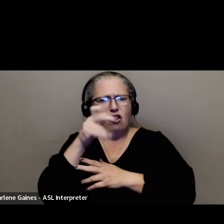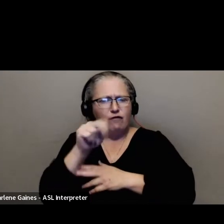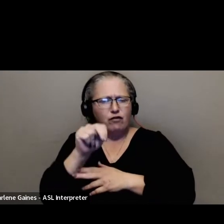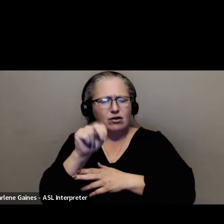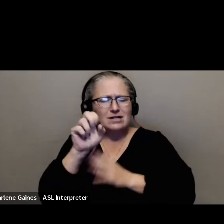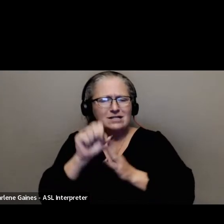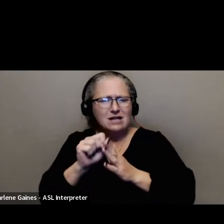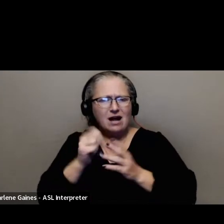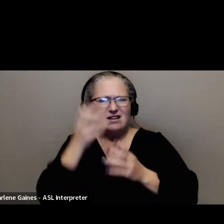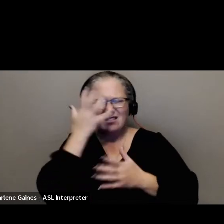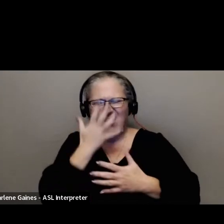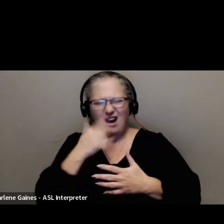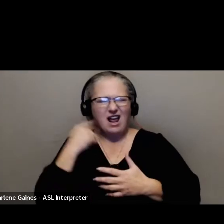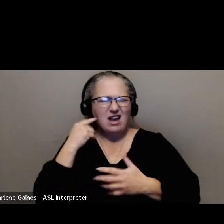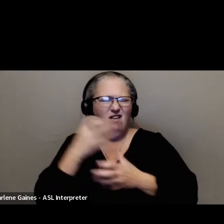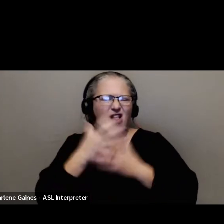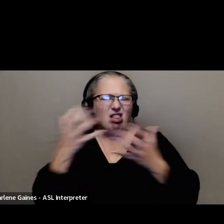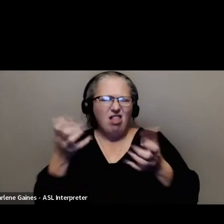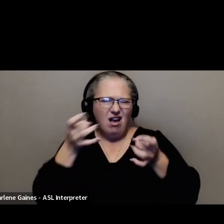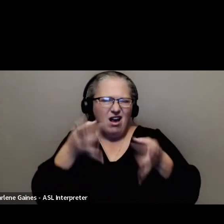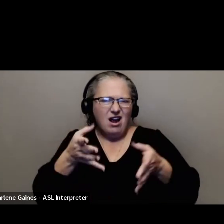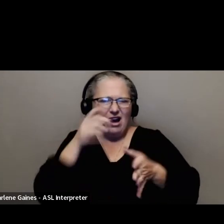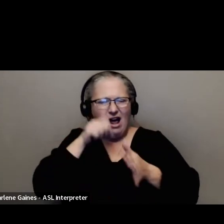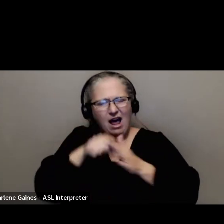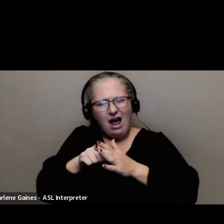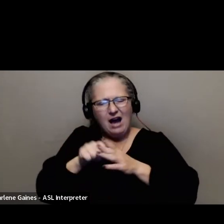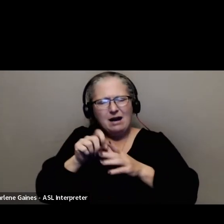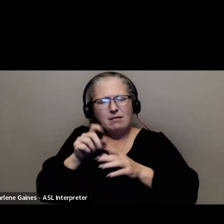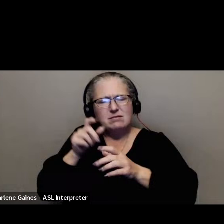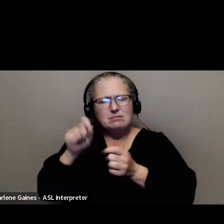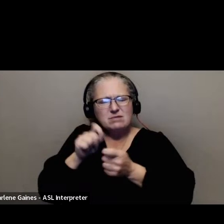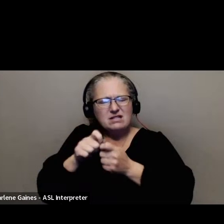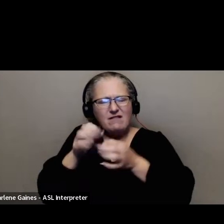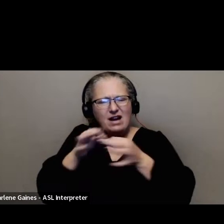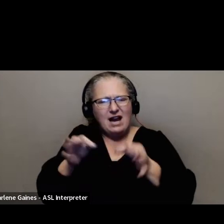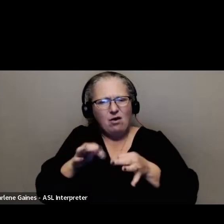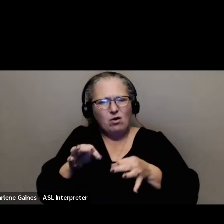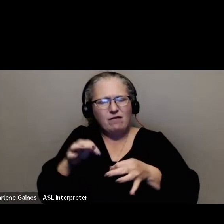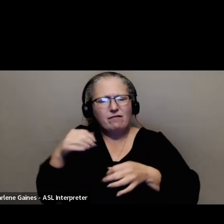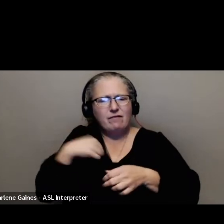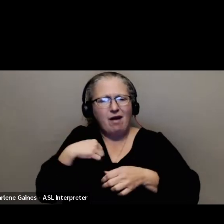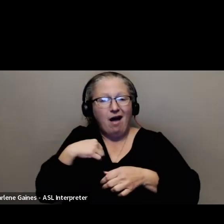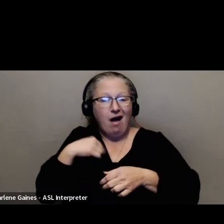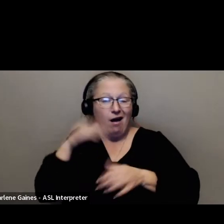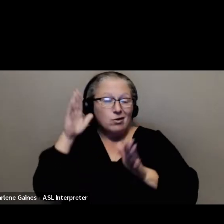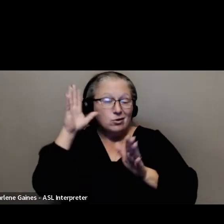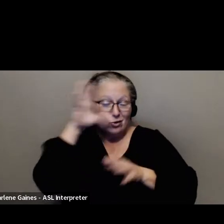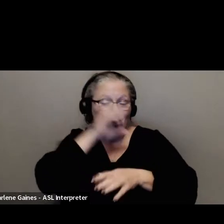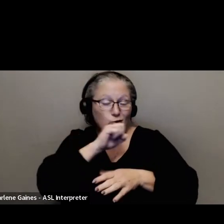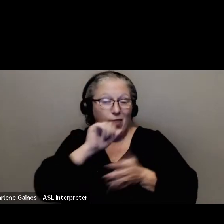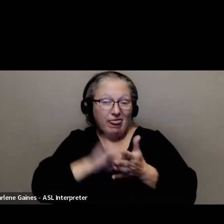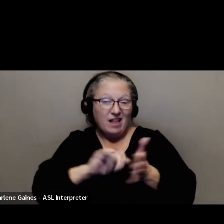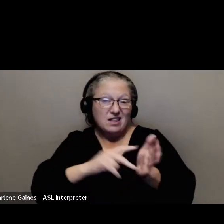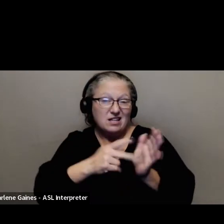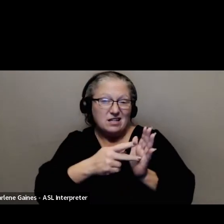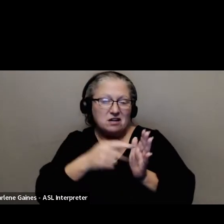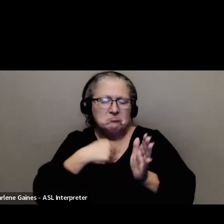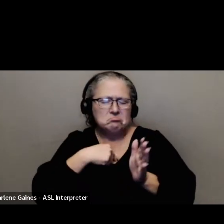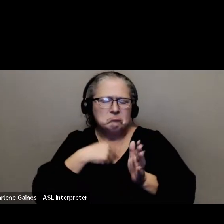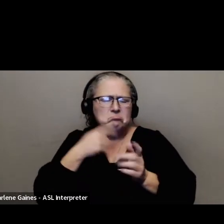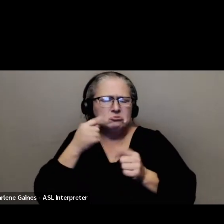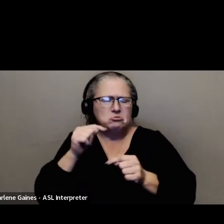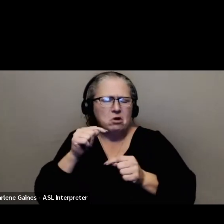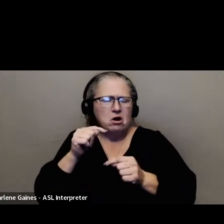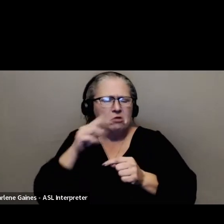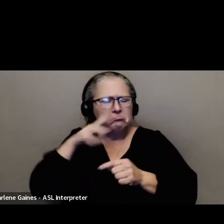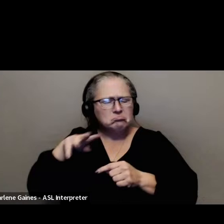I hear a lot of hate hiding behind certain narratives. I'm going to assume best intent. I'm going to give the benefit of the doubt, but